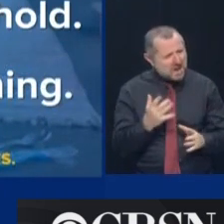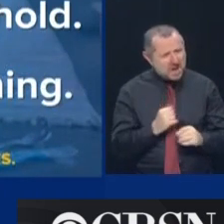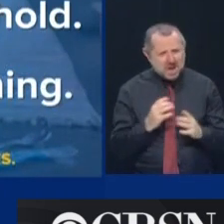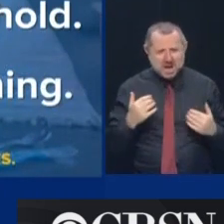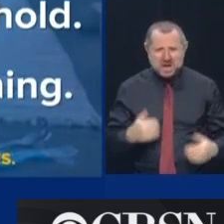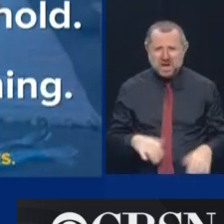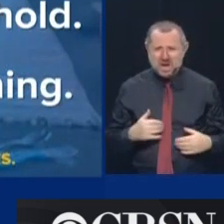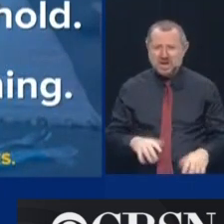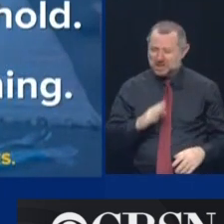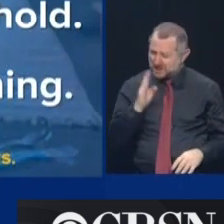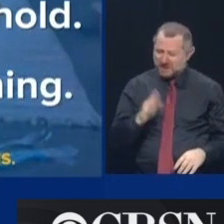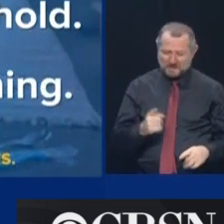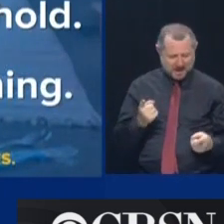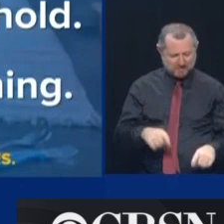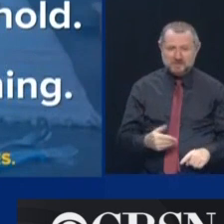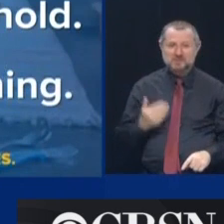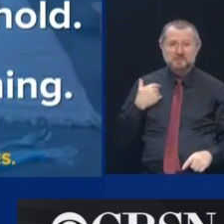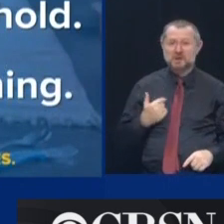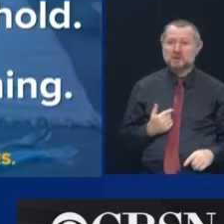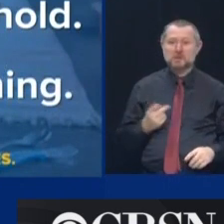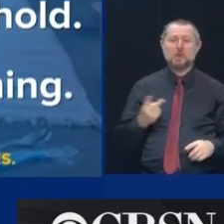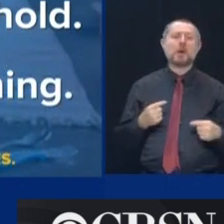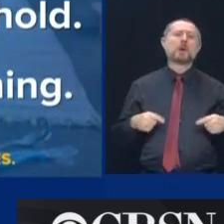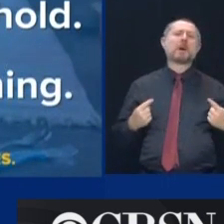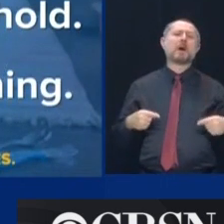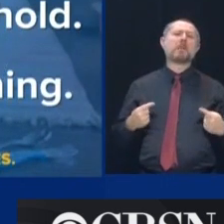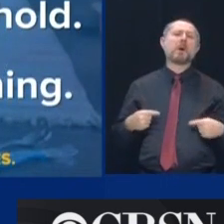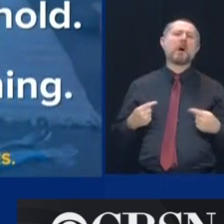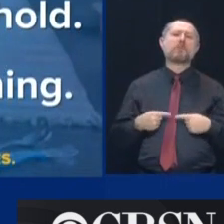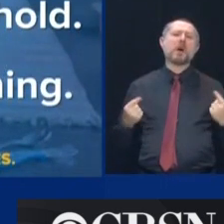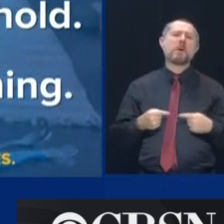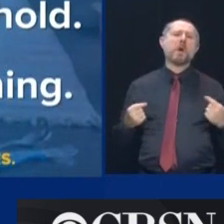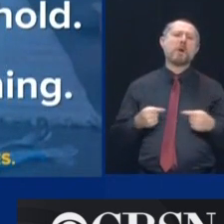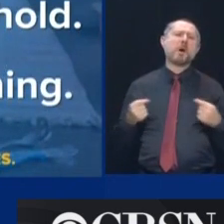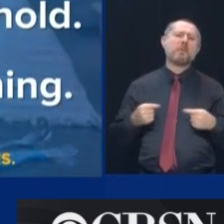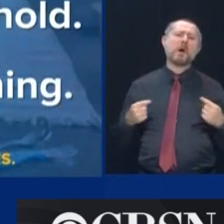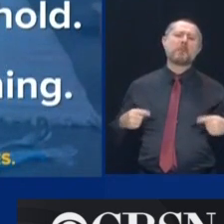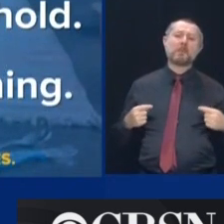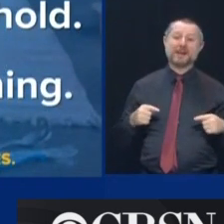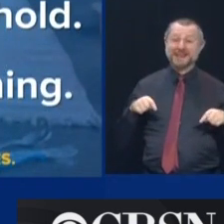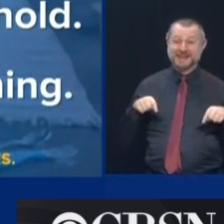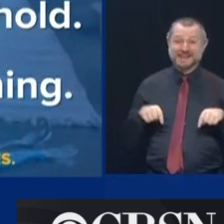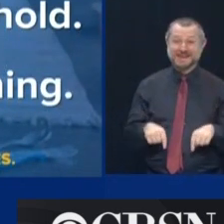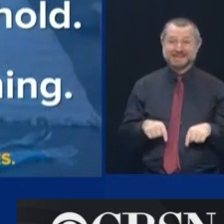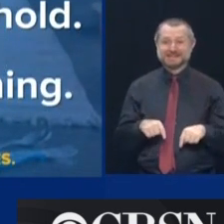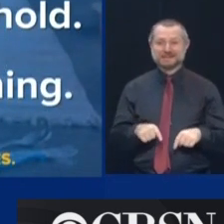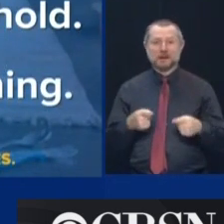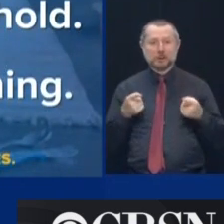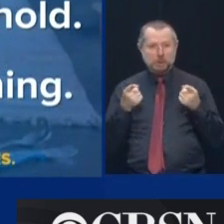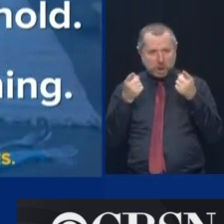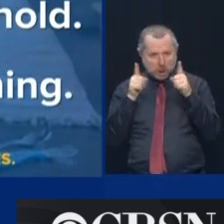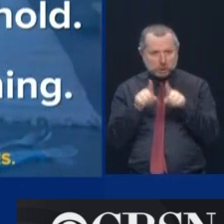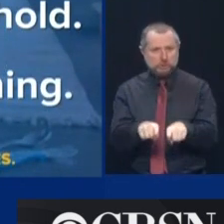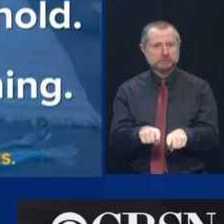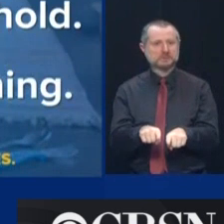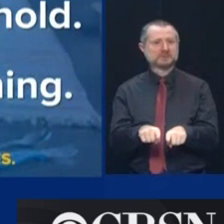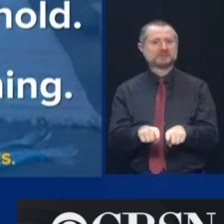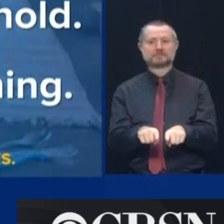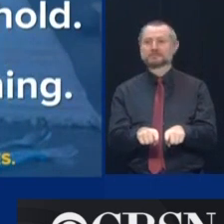one thing that they agree on. But they both agree on this. What does that say to